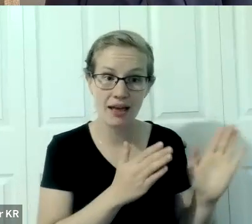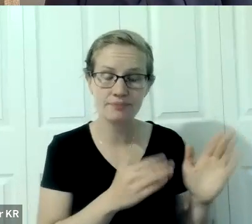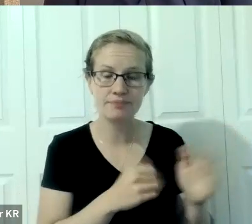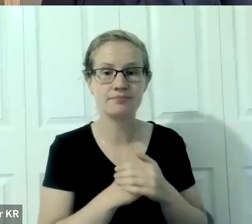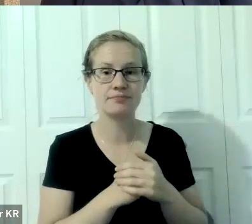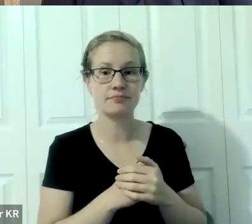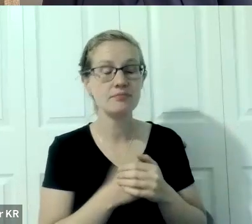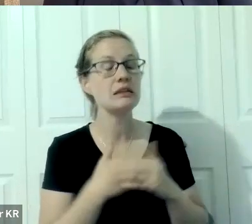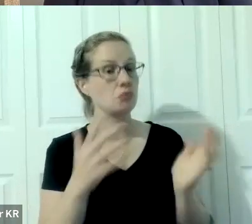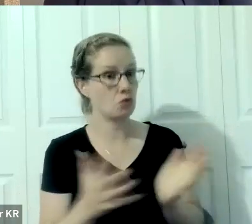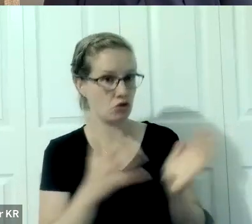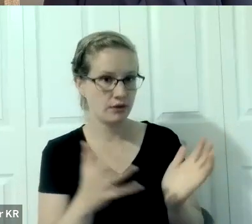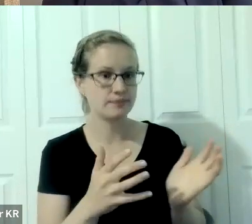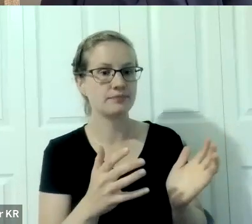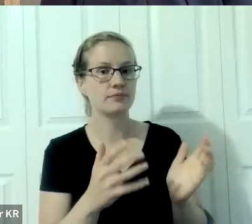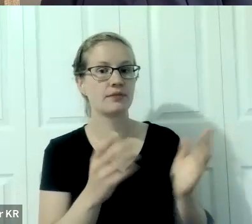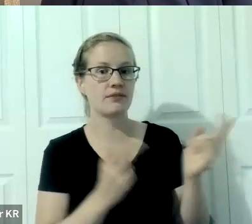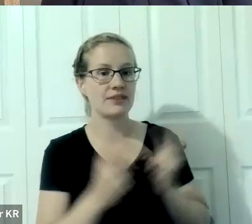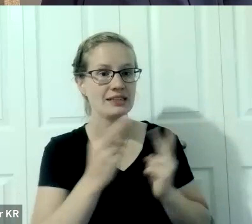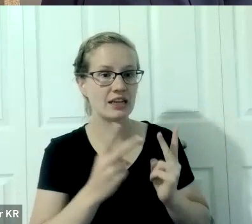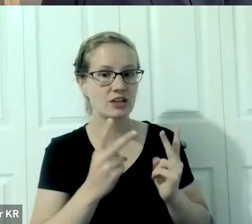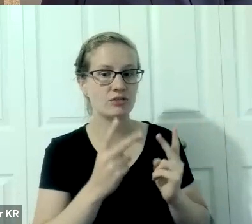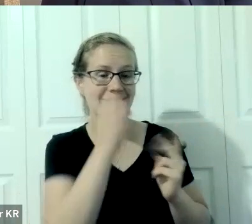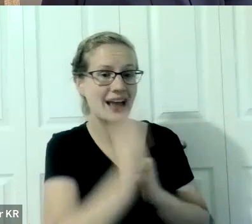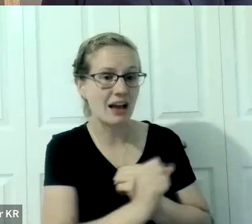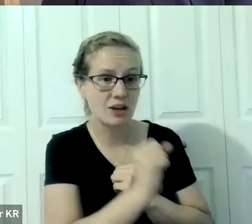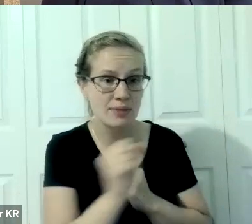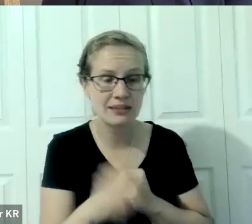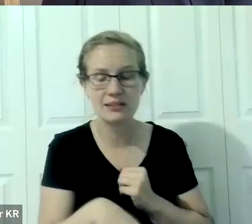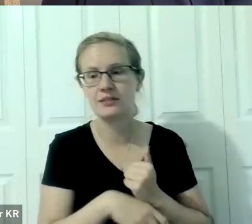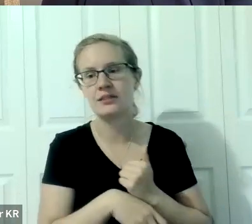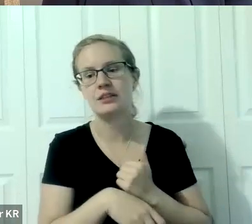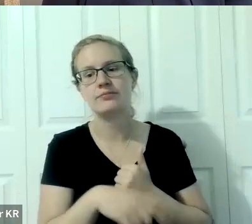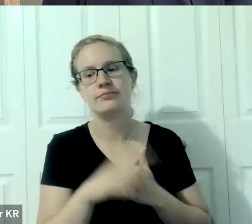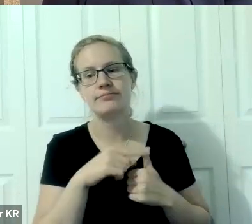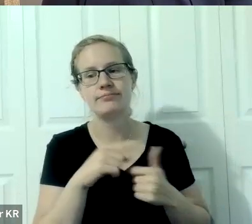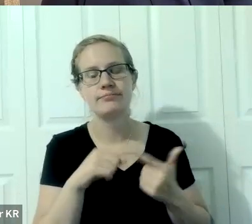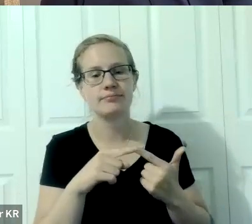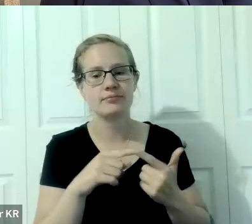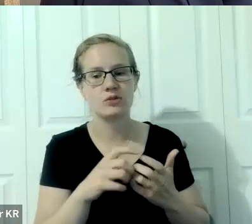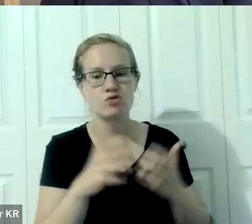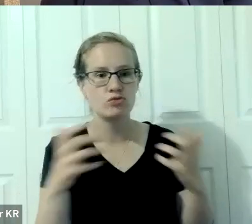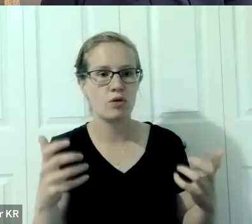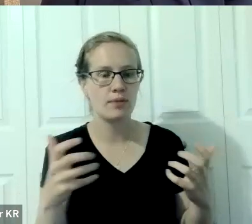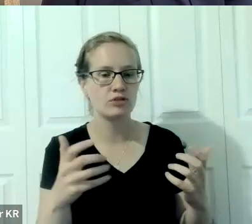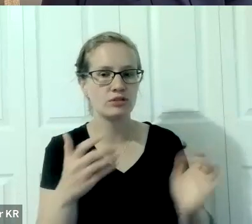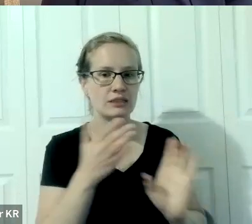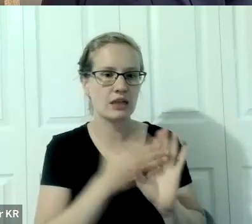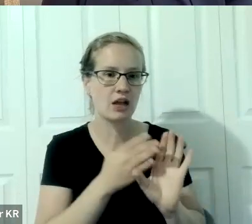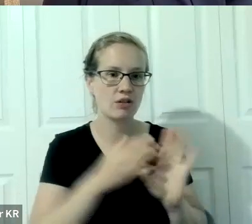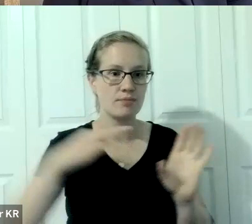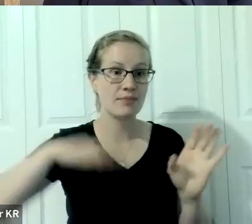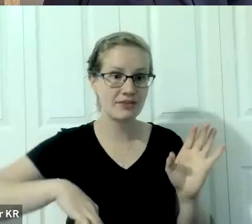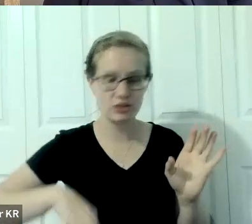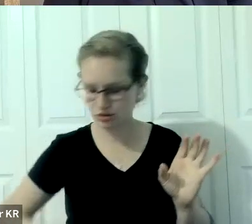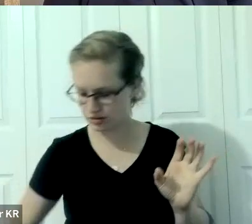within that, I encourage, you know, visitation to the sacraments. There's so much that is psychologically beneficial about